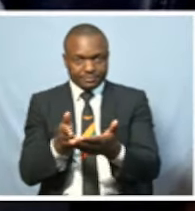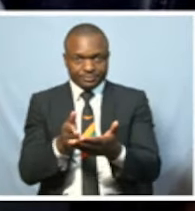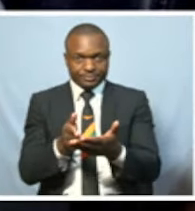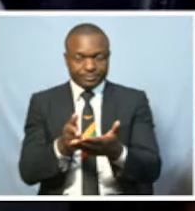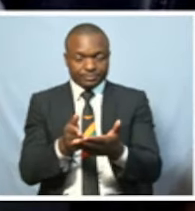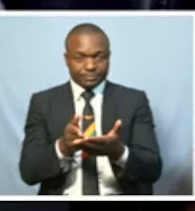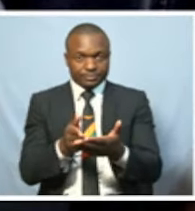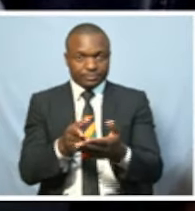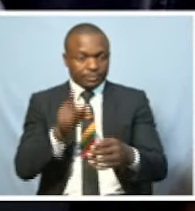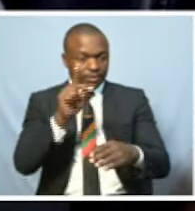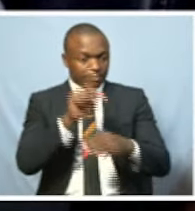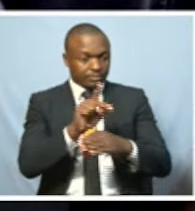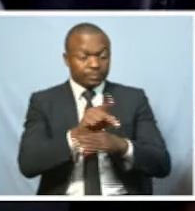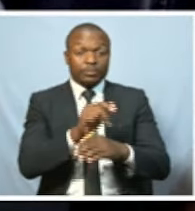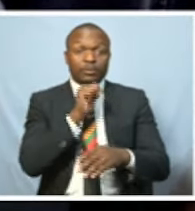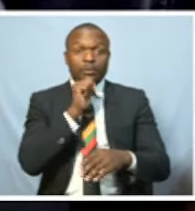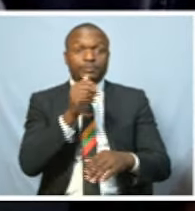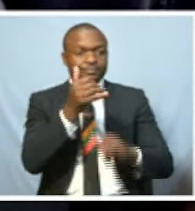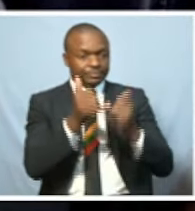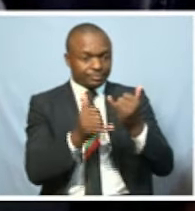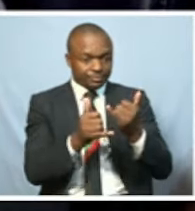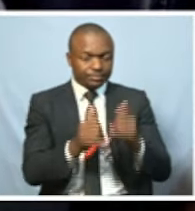time. That is,